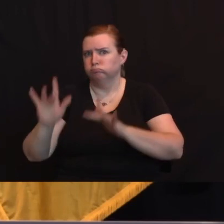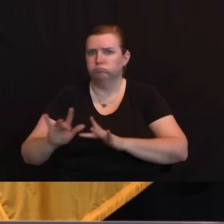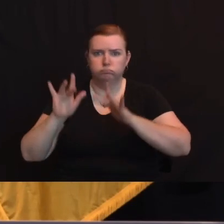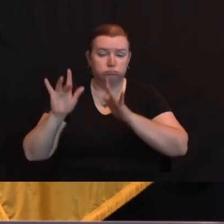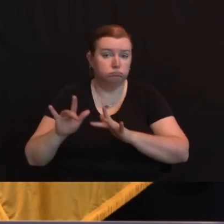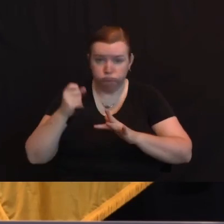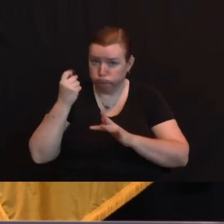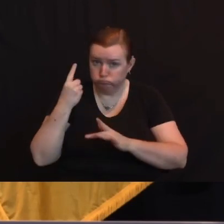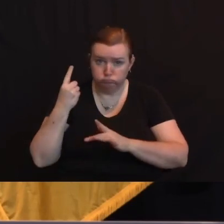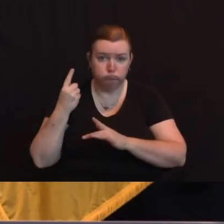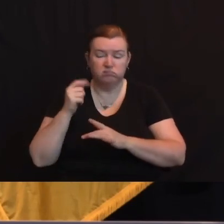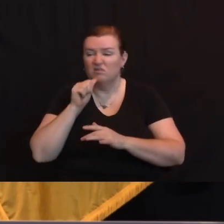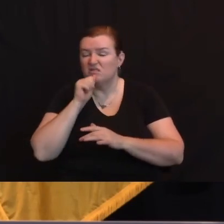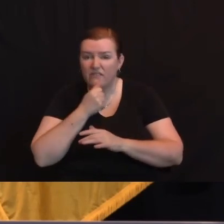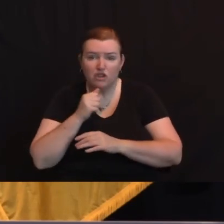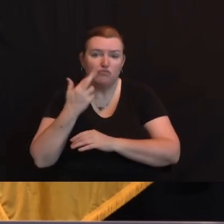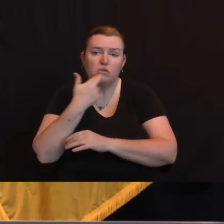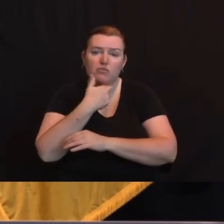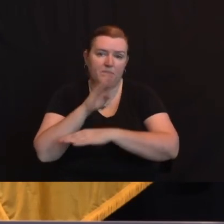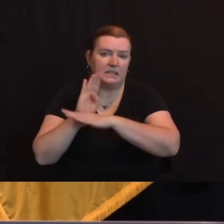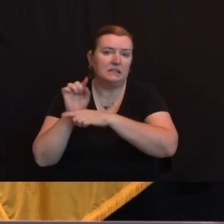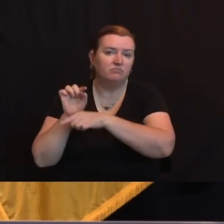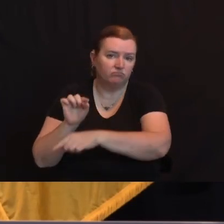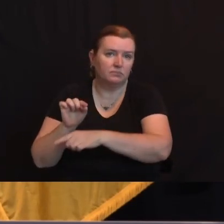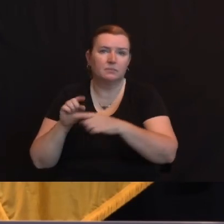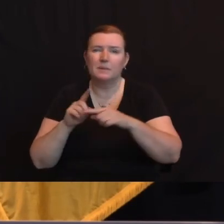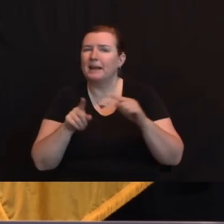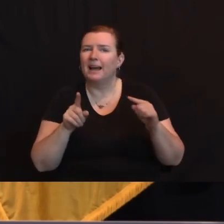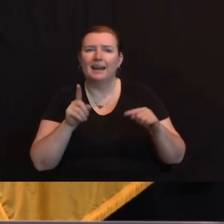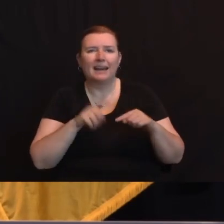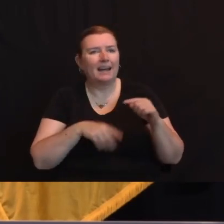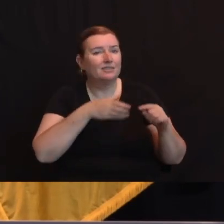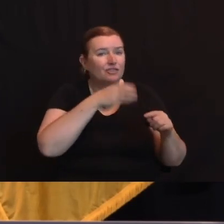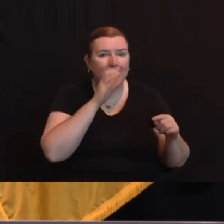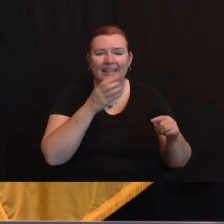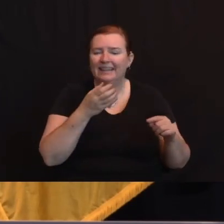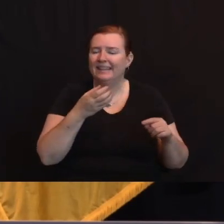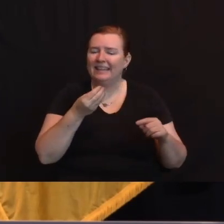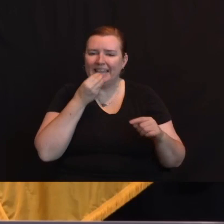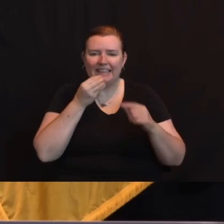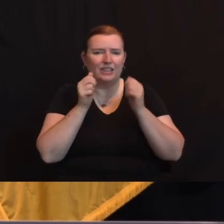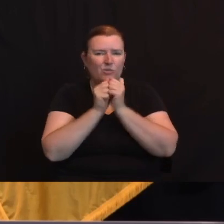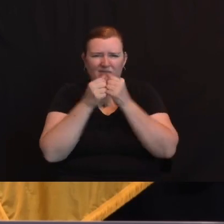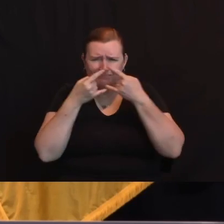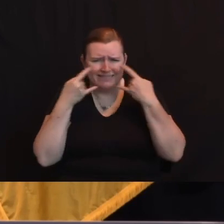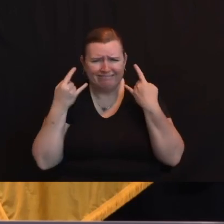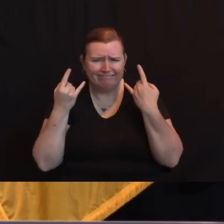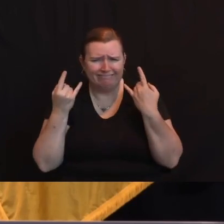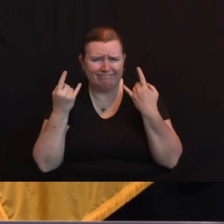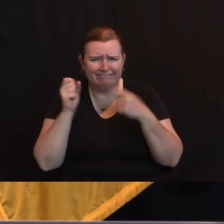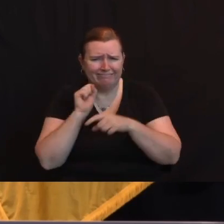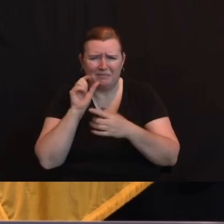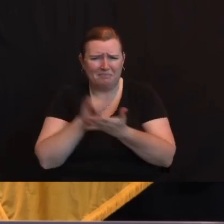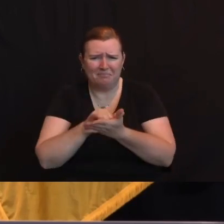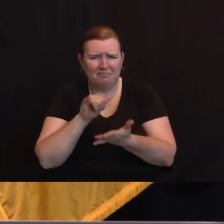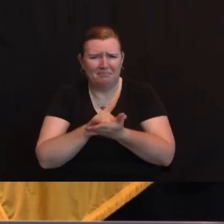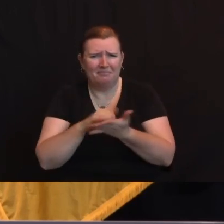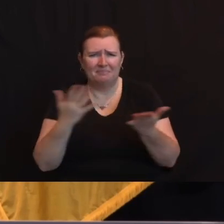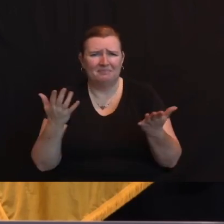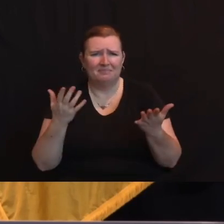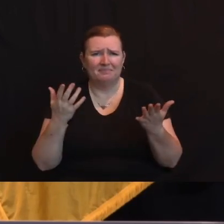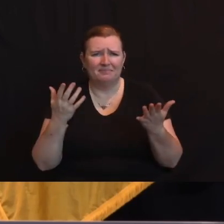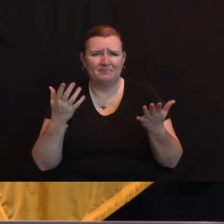The fact is, you can't eat or drink and have your mask on. And that isn't the case on a bus or a train or some